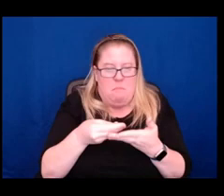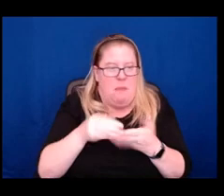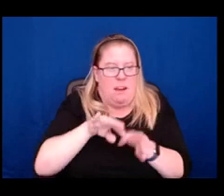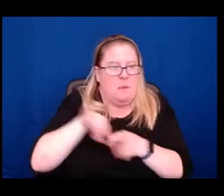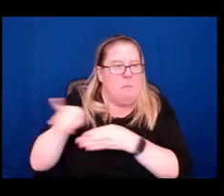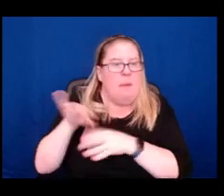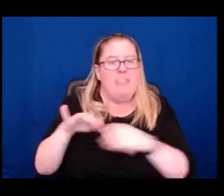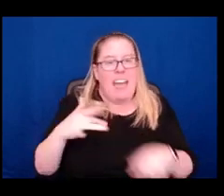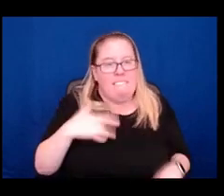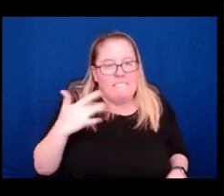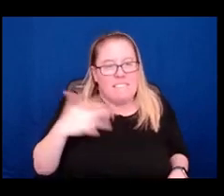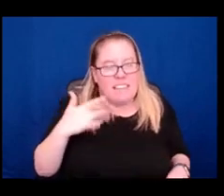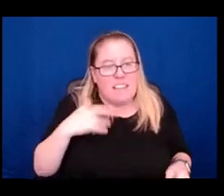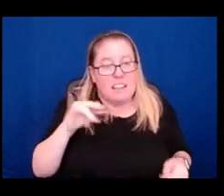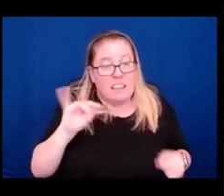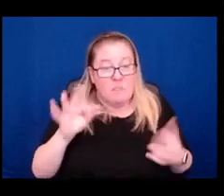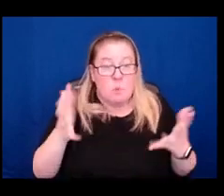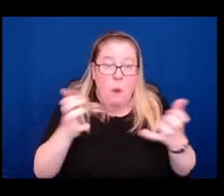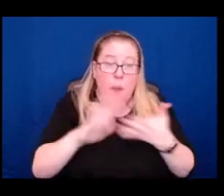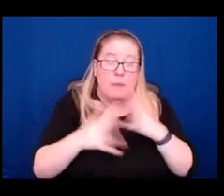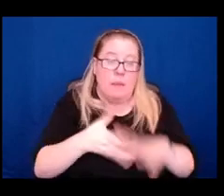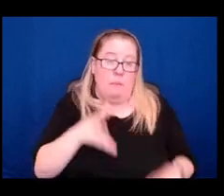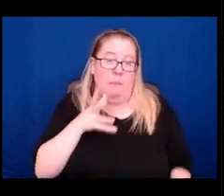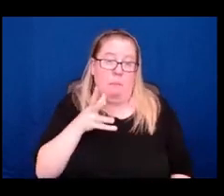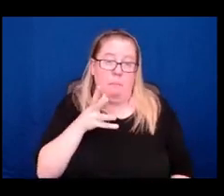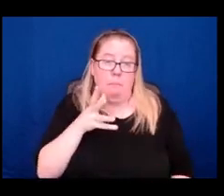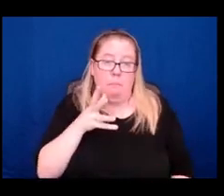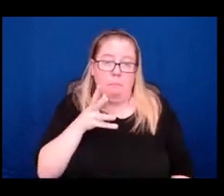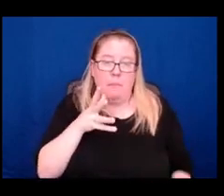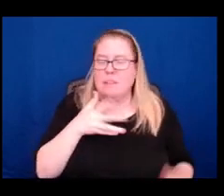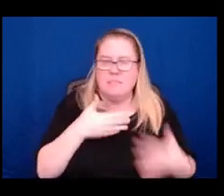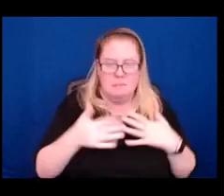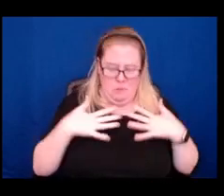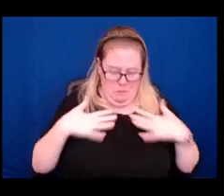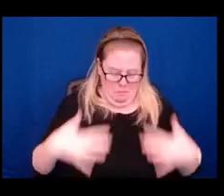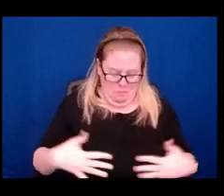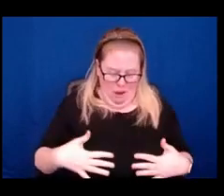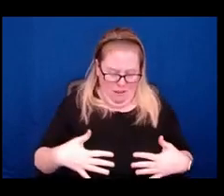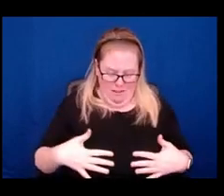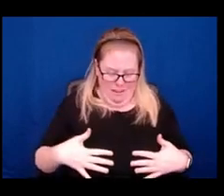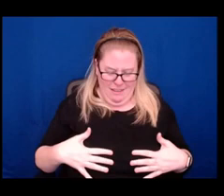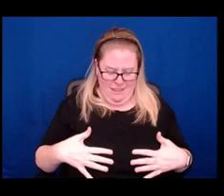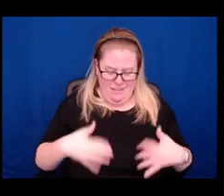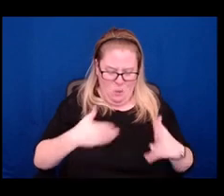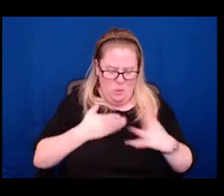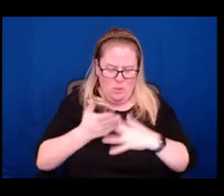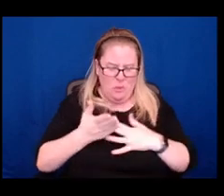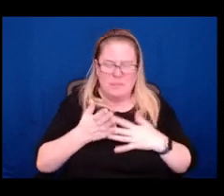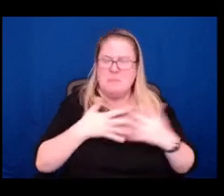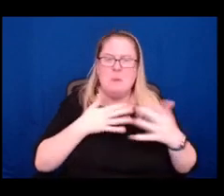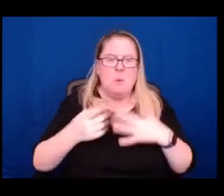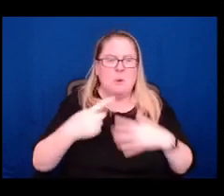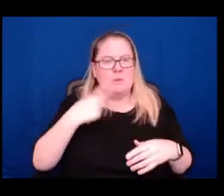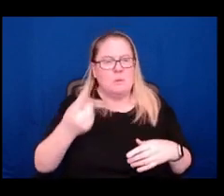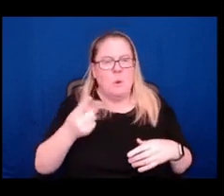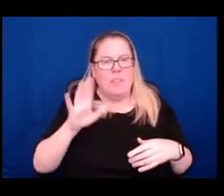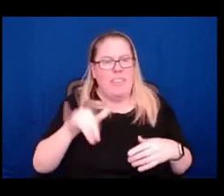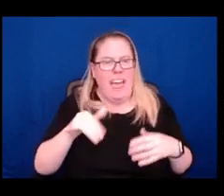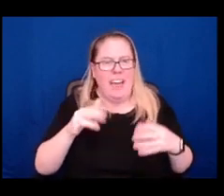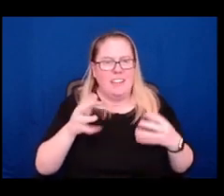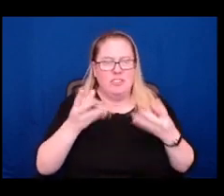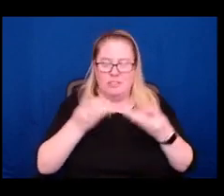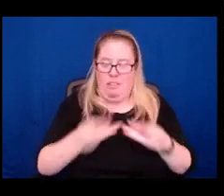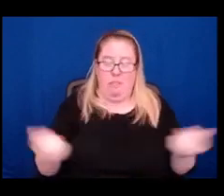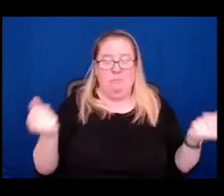But that feeling, if you do want to be a mother, despite what your body's going through, despite what you're told, it doesn't go